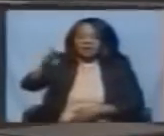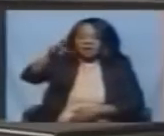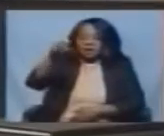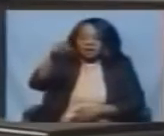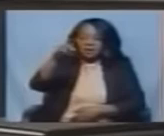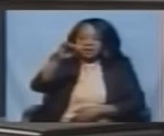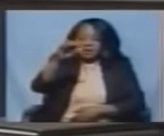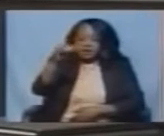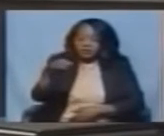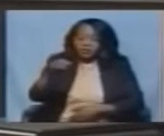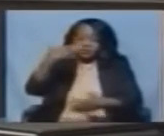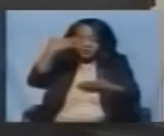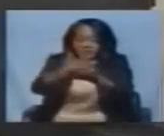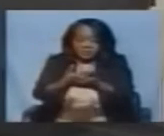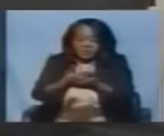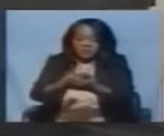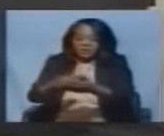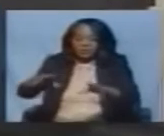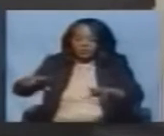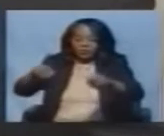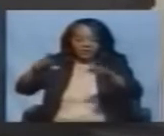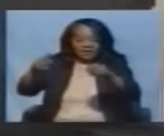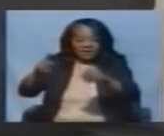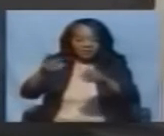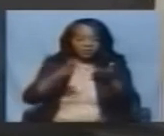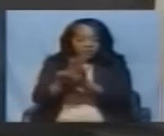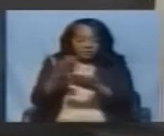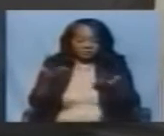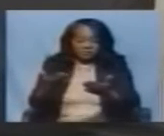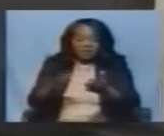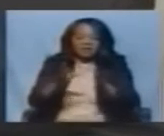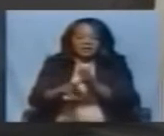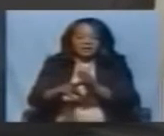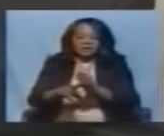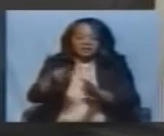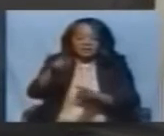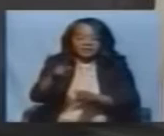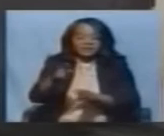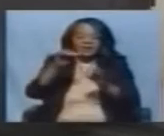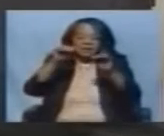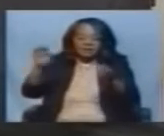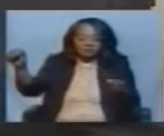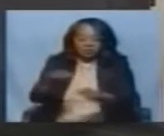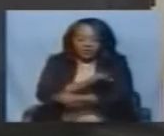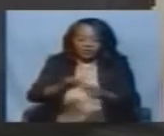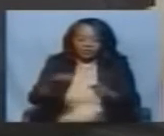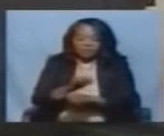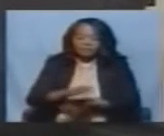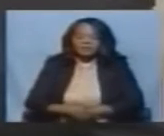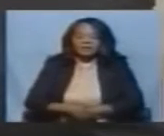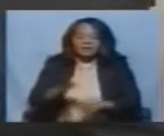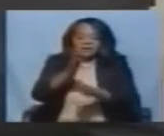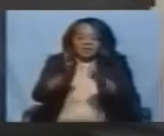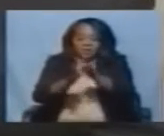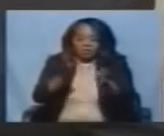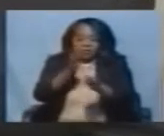sand or whatever was not correct, okay? So you have to bring down this building, okay? Then the contractor says, no, don't do, let's talk by